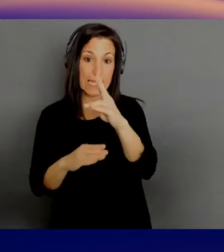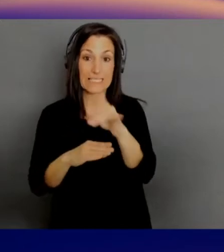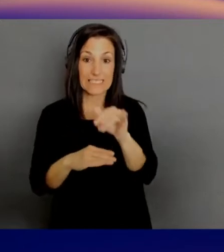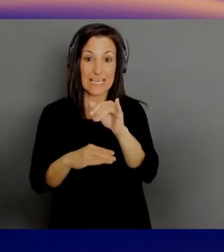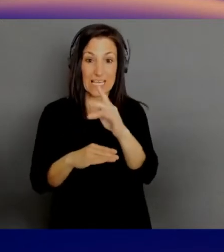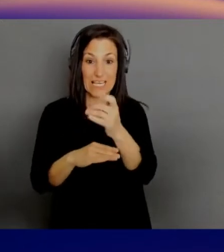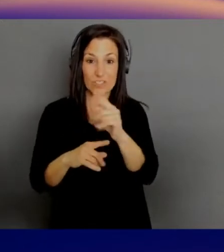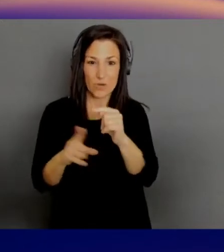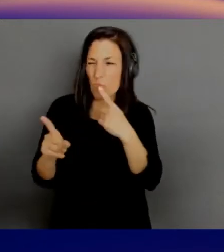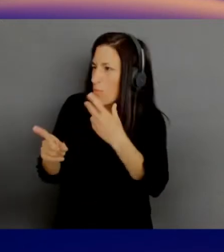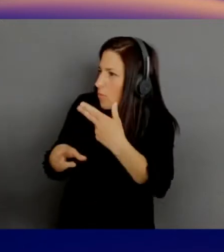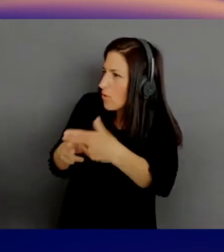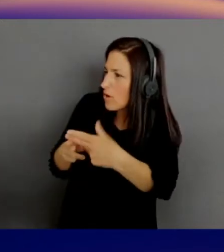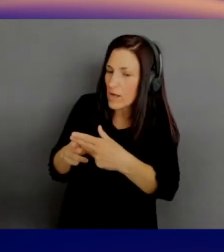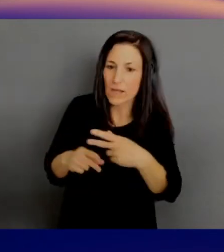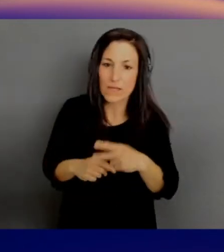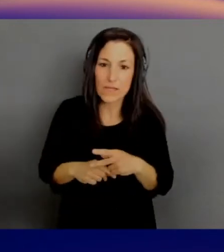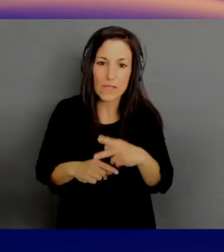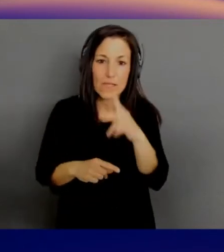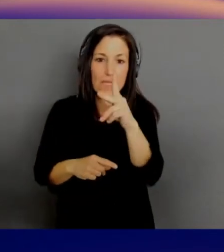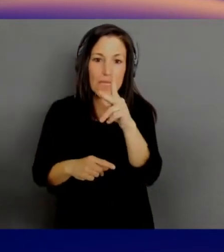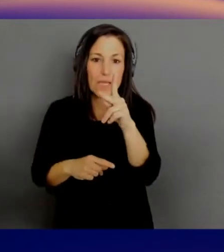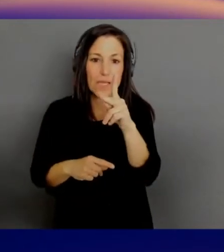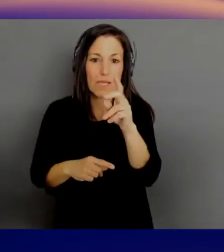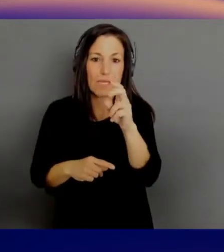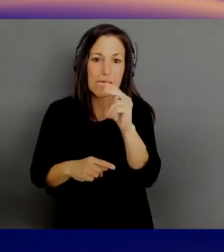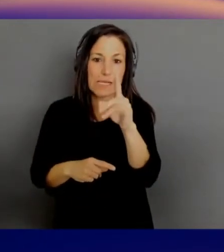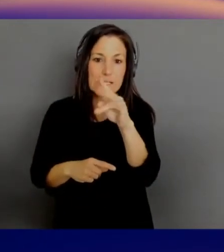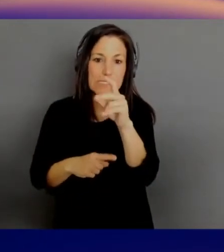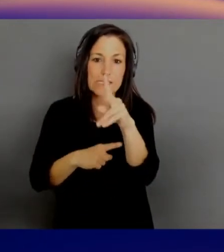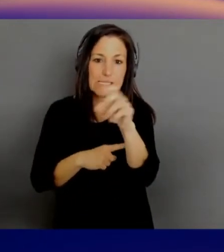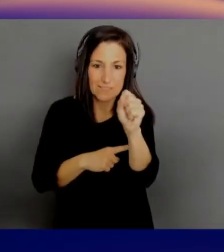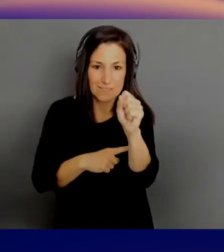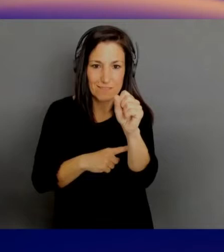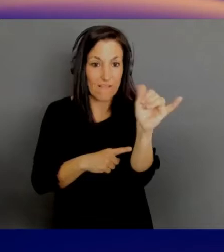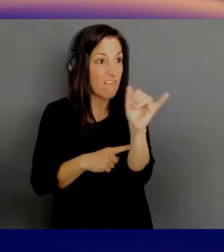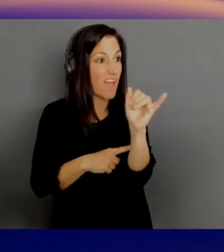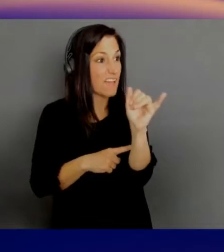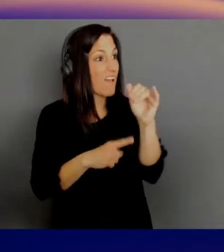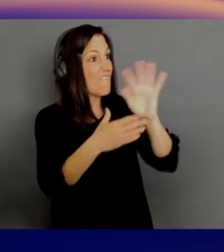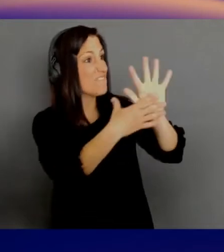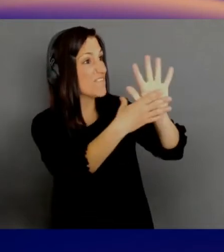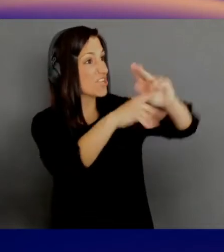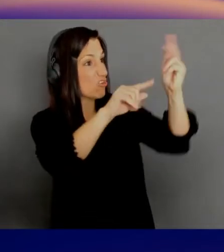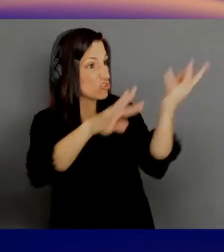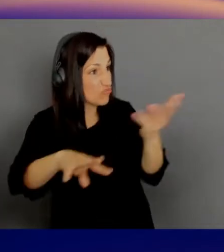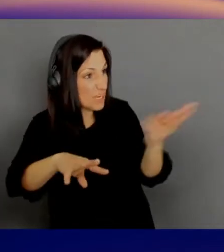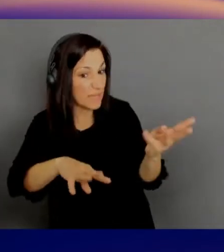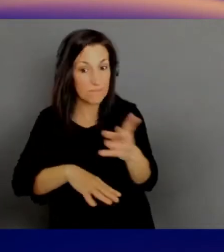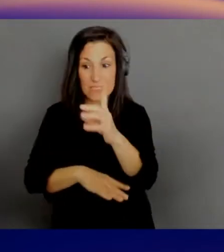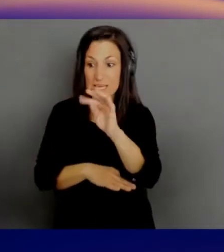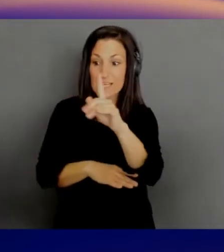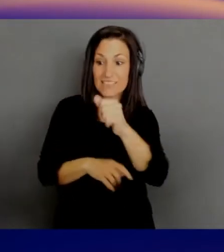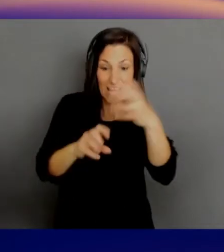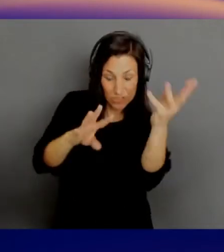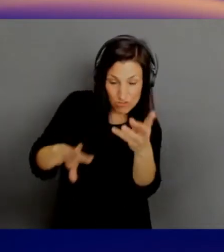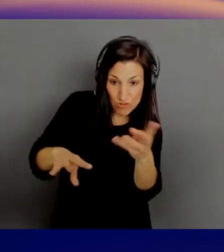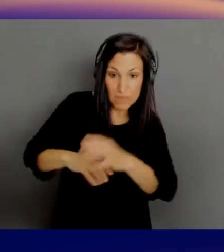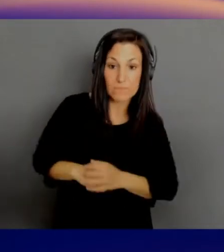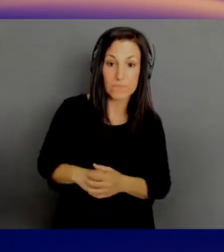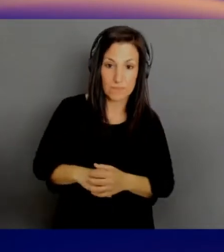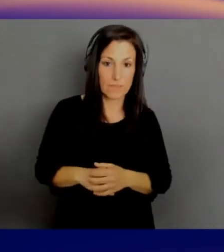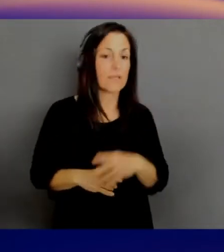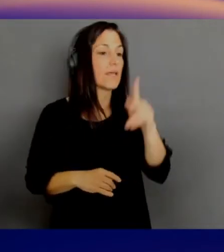that? Kinesis agent. Kinesis, okay. Kinesis Like agent. video streams or Yeah, data streams. Yeah. Okay. I'm okay. talking about Kinesis Firehose